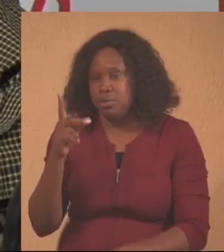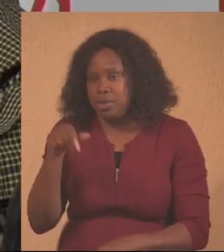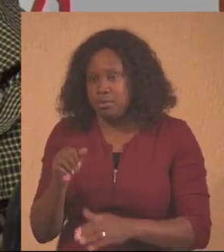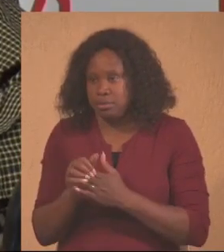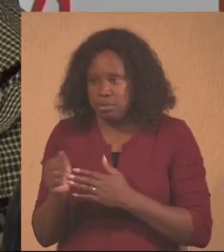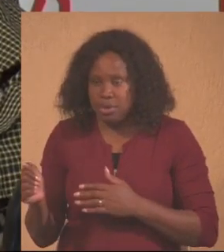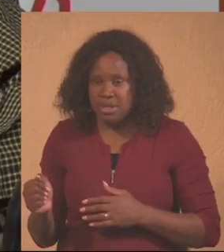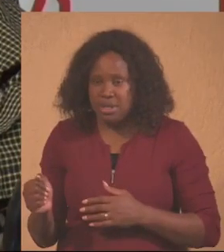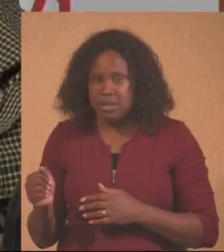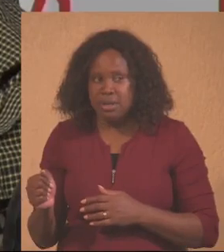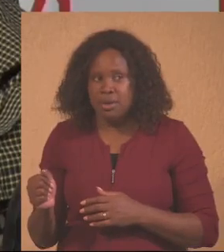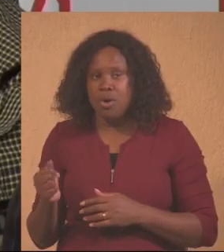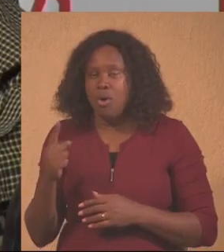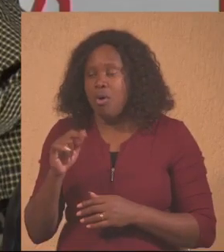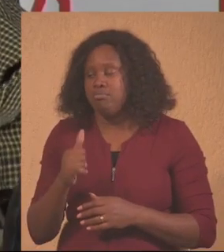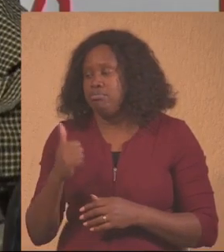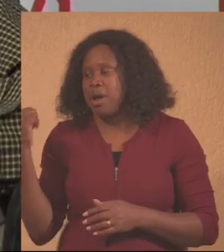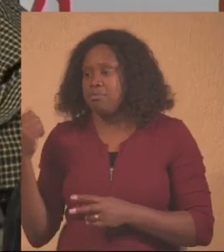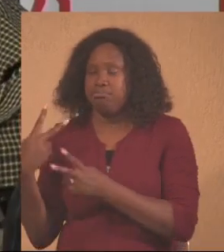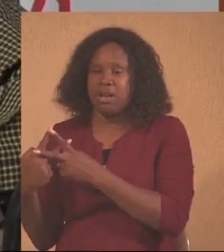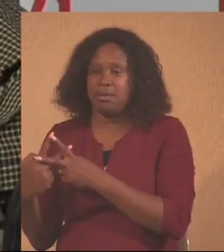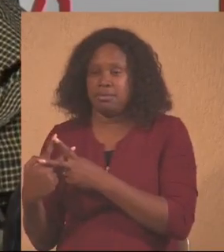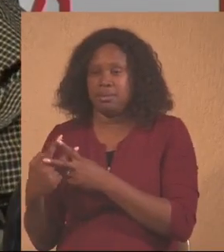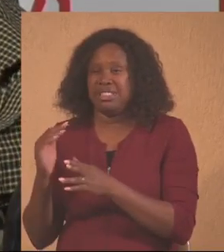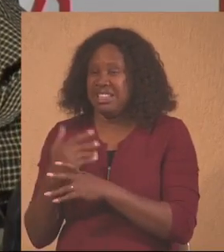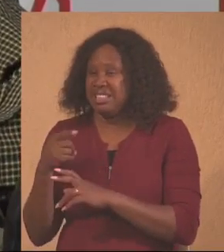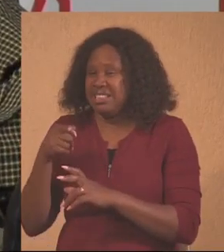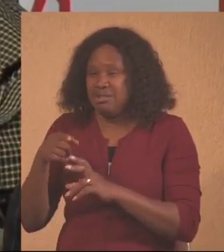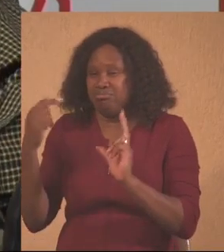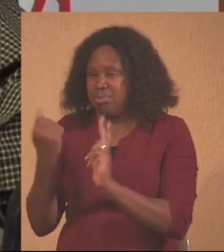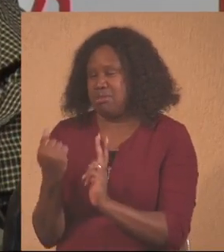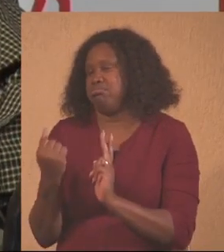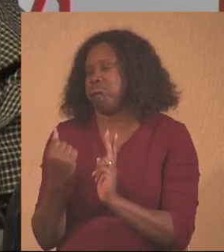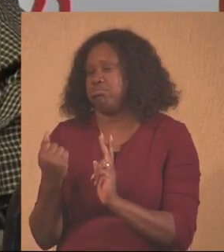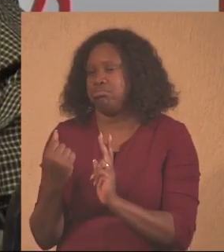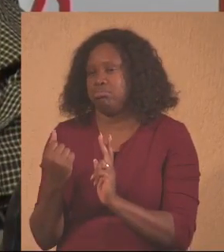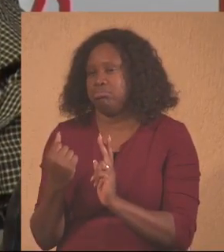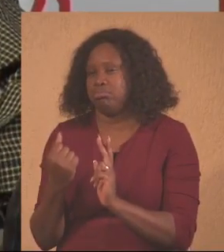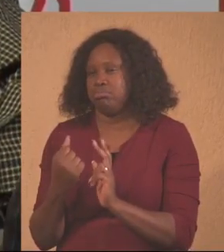$2,000 or imprisoned. It's a crime. It's a